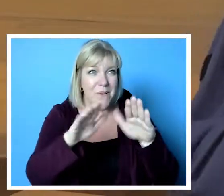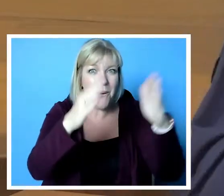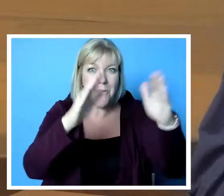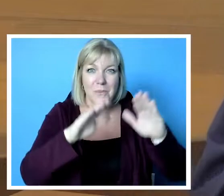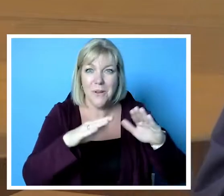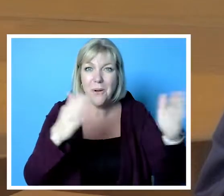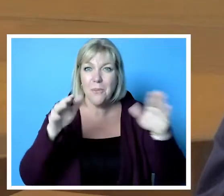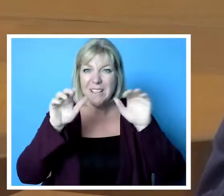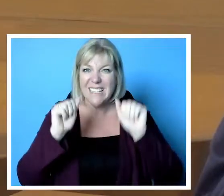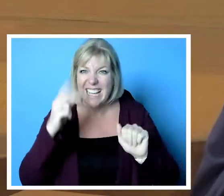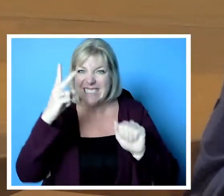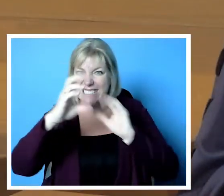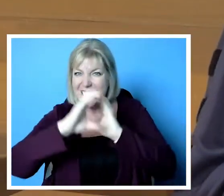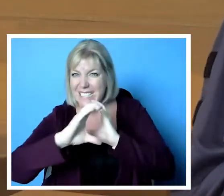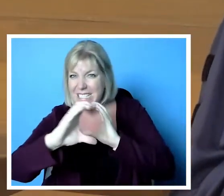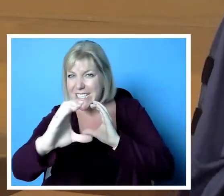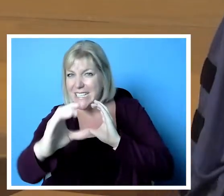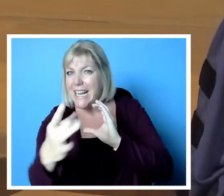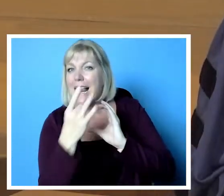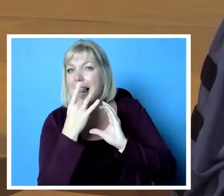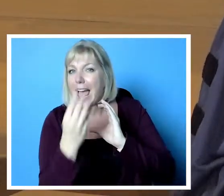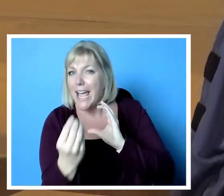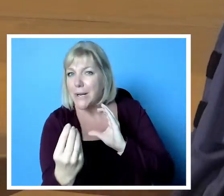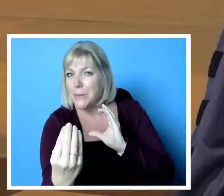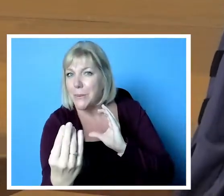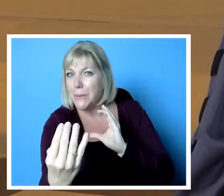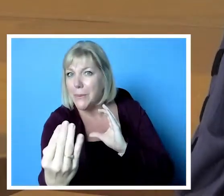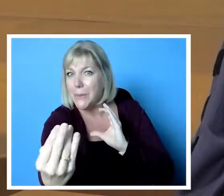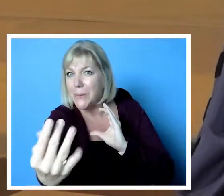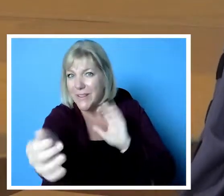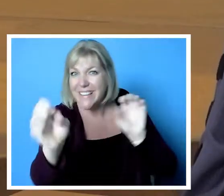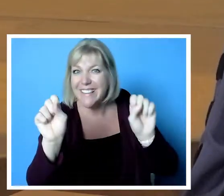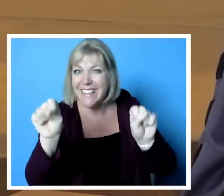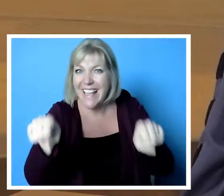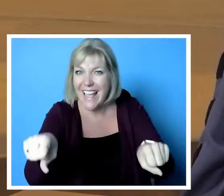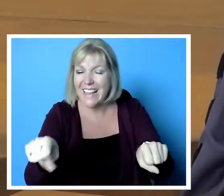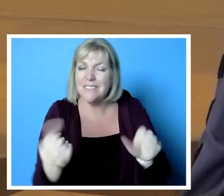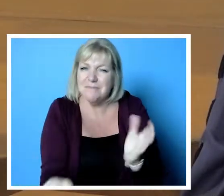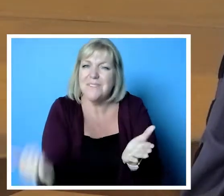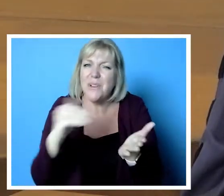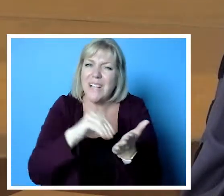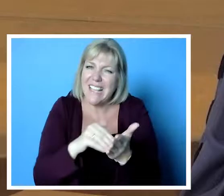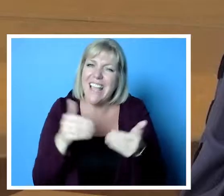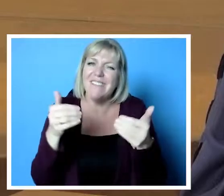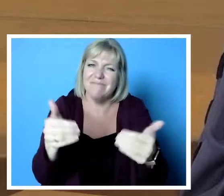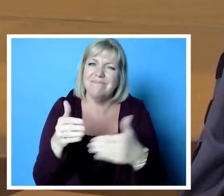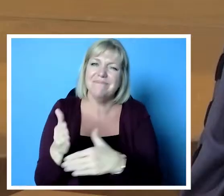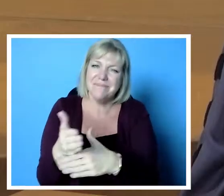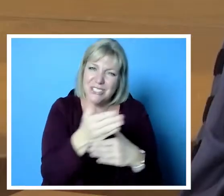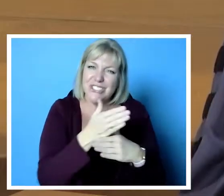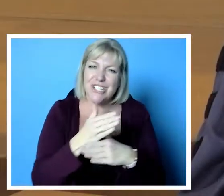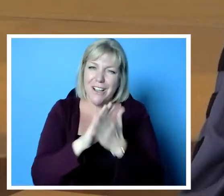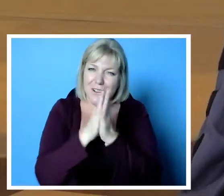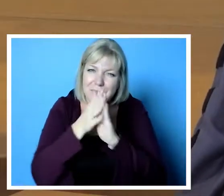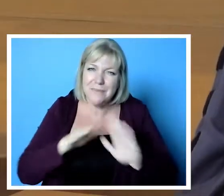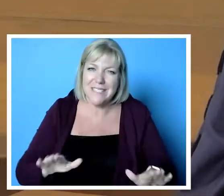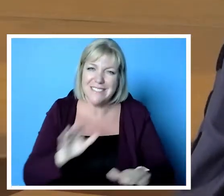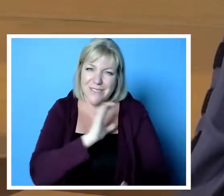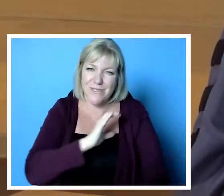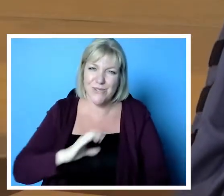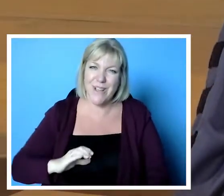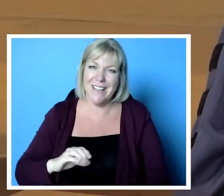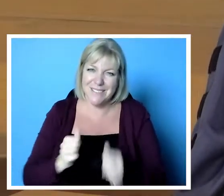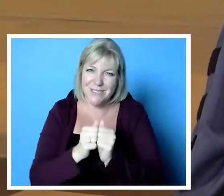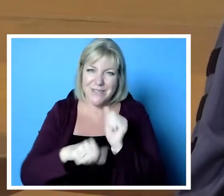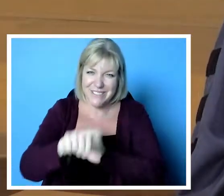tunnel, today, once again, may we wish each other the peace of Christ and share in the chat where